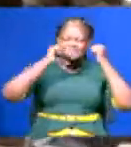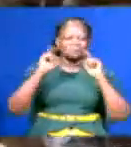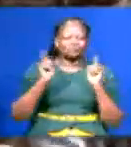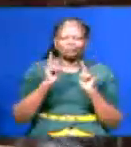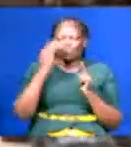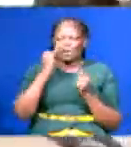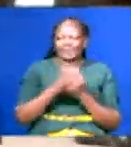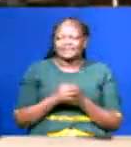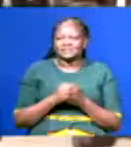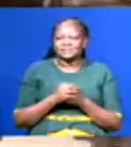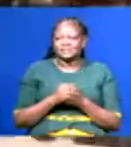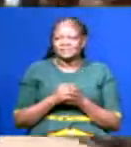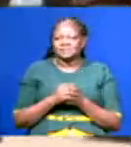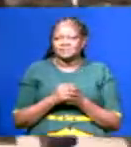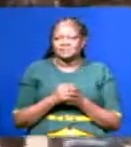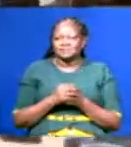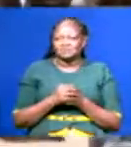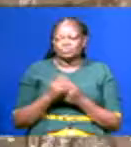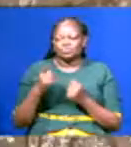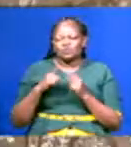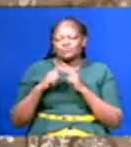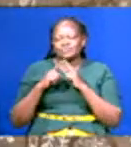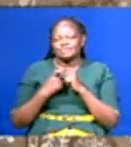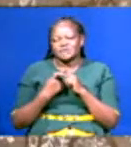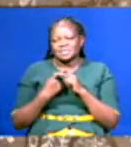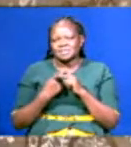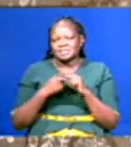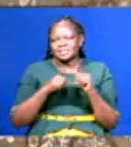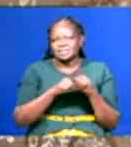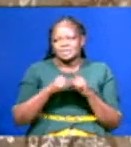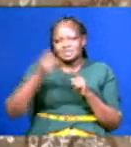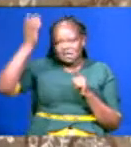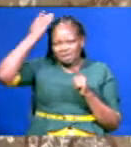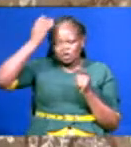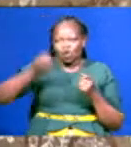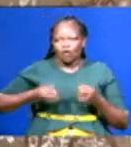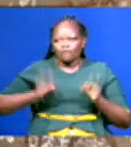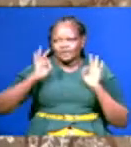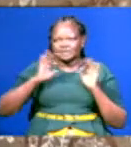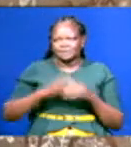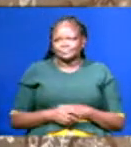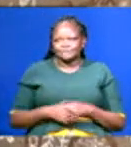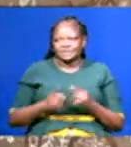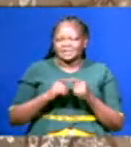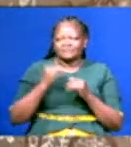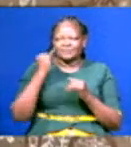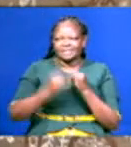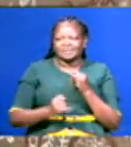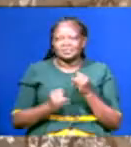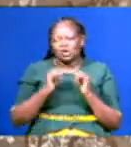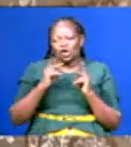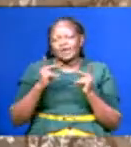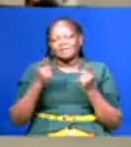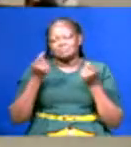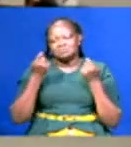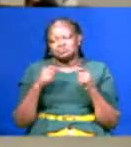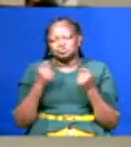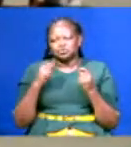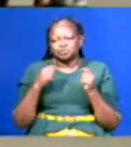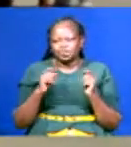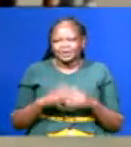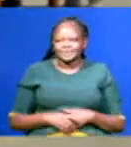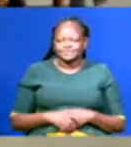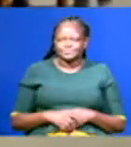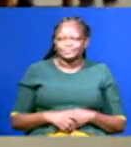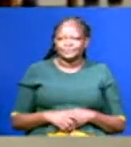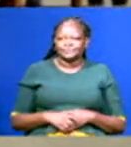we were supposed to be the pioneers as nursing officers." Then eventually I said, "Now, let me give it a try."